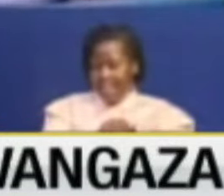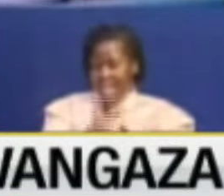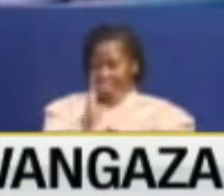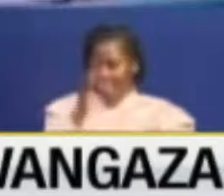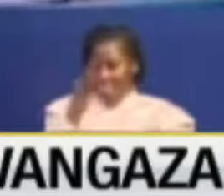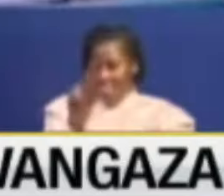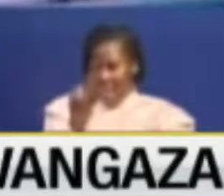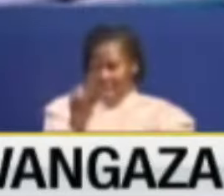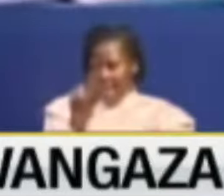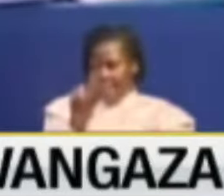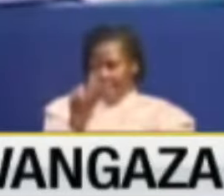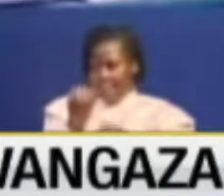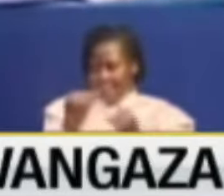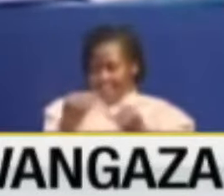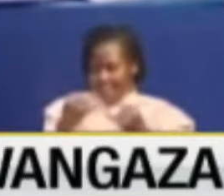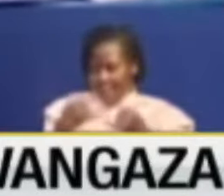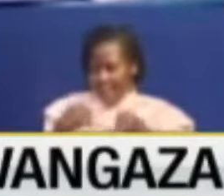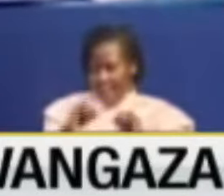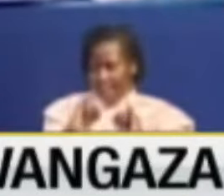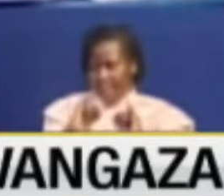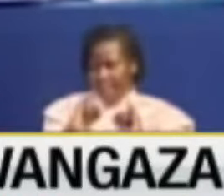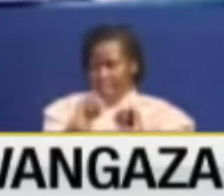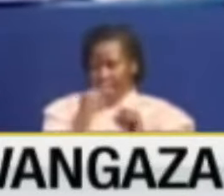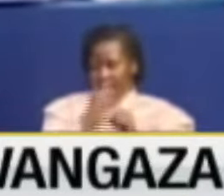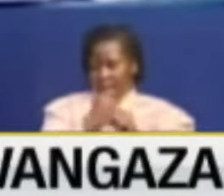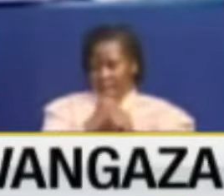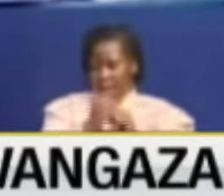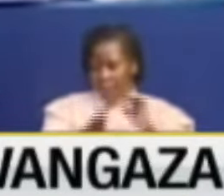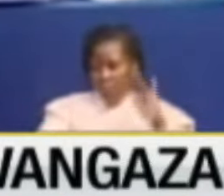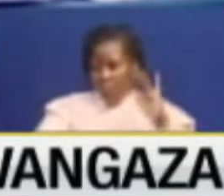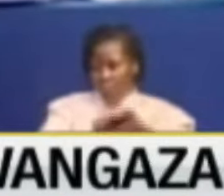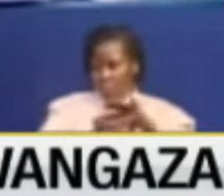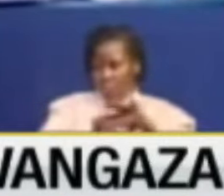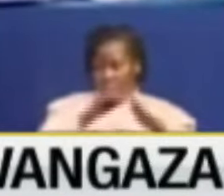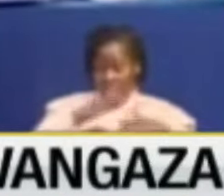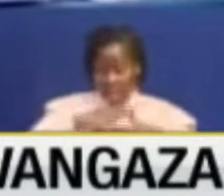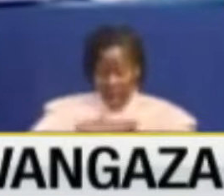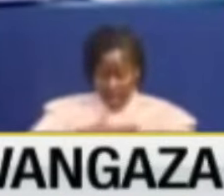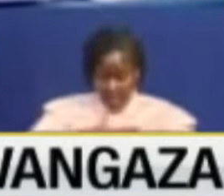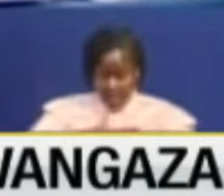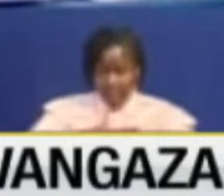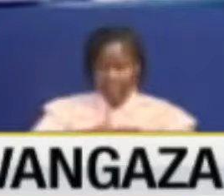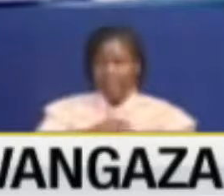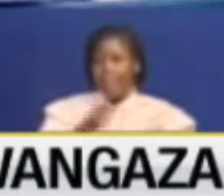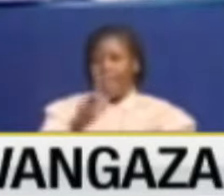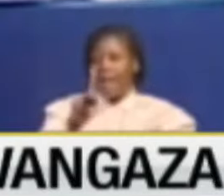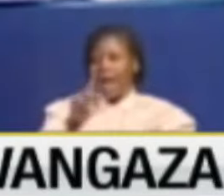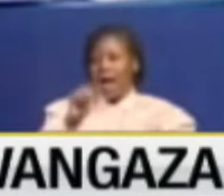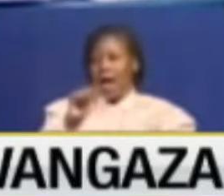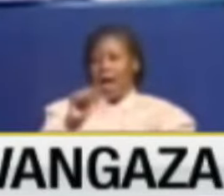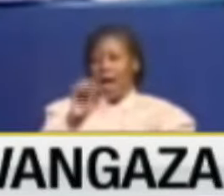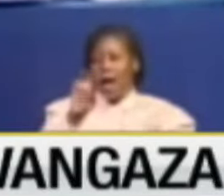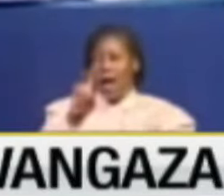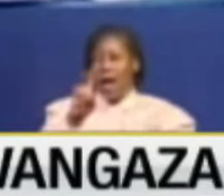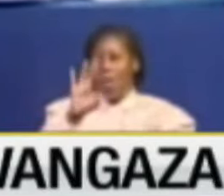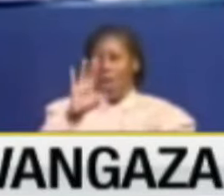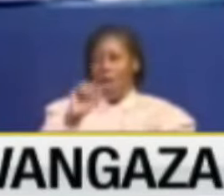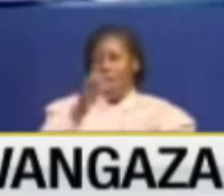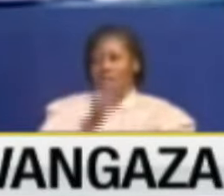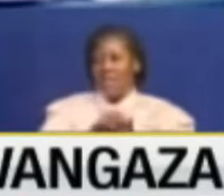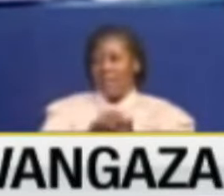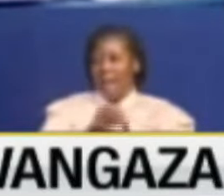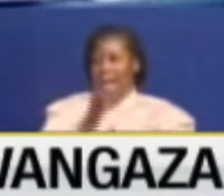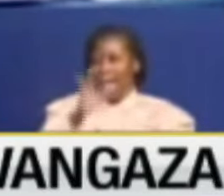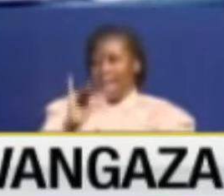third attempt that had been made to remove Her Excellency Honorable Kawira Mwangaza from office by